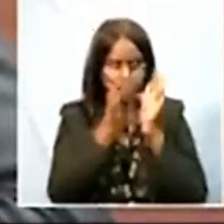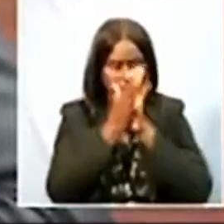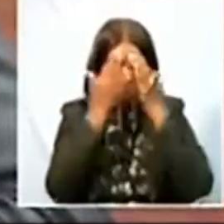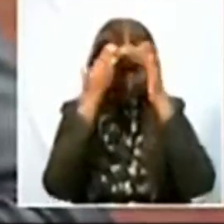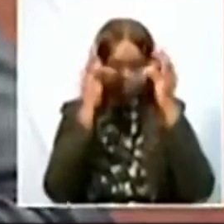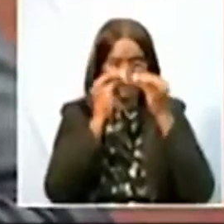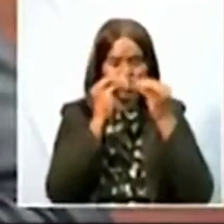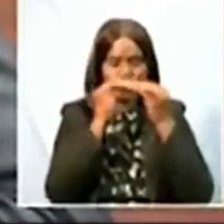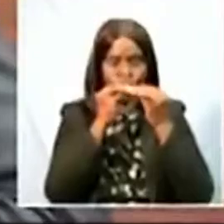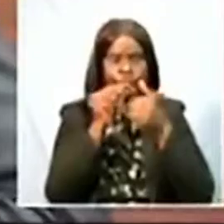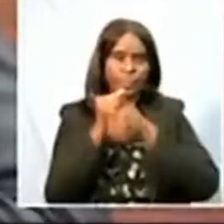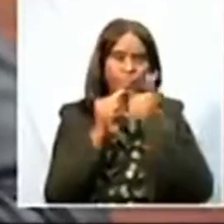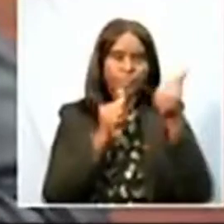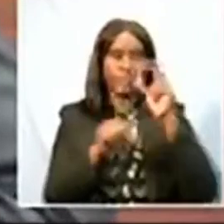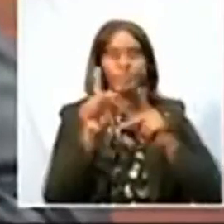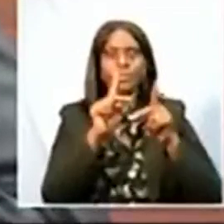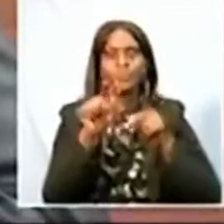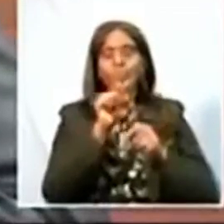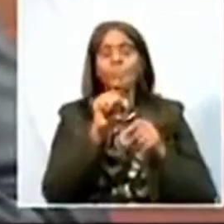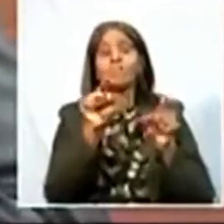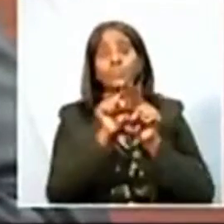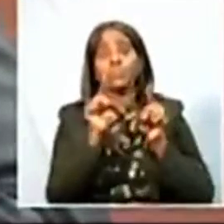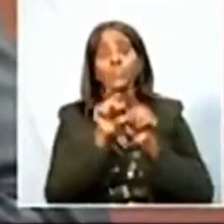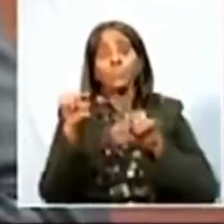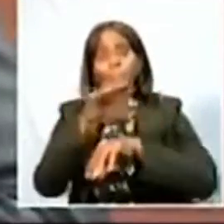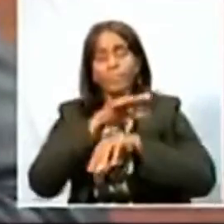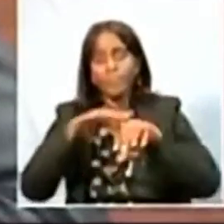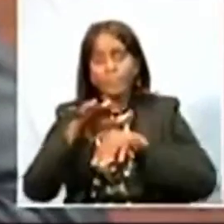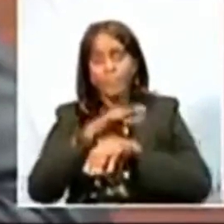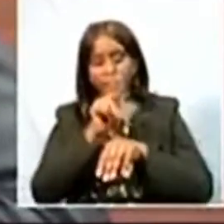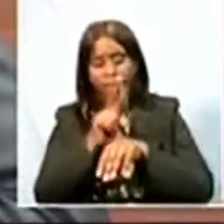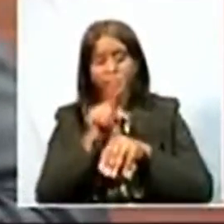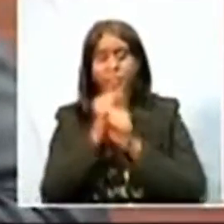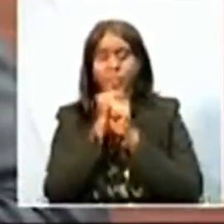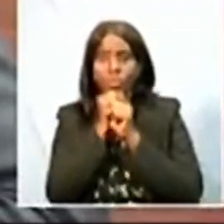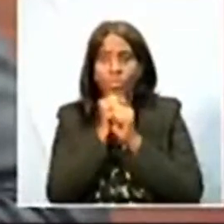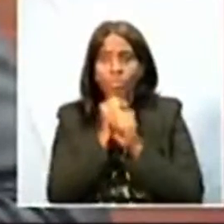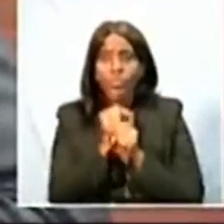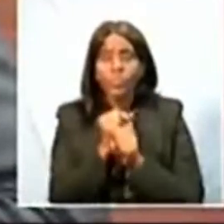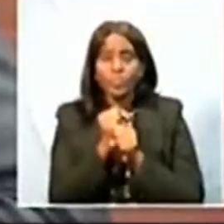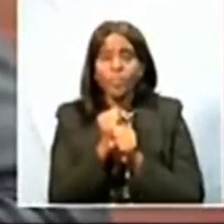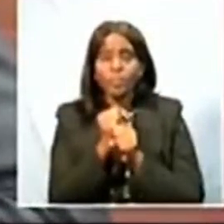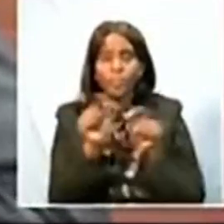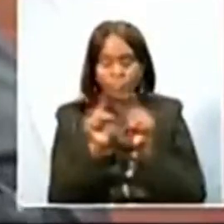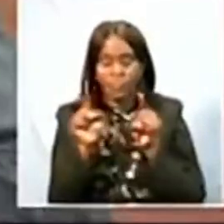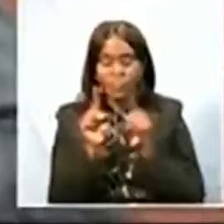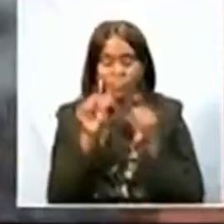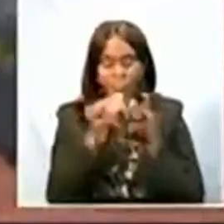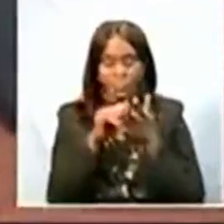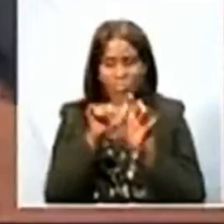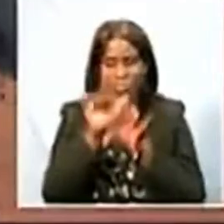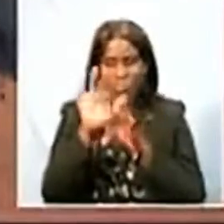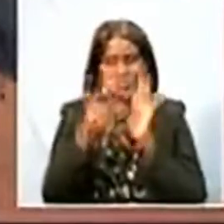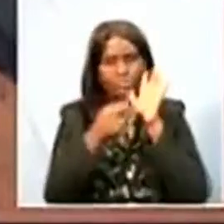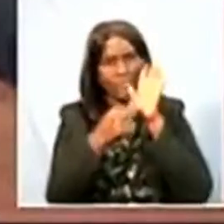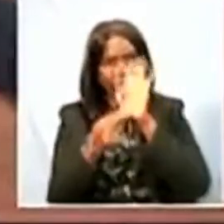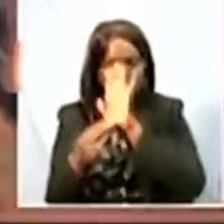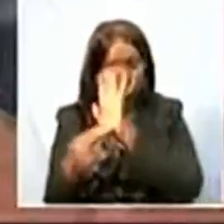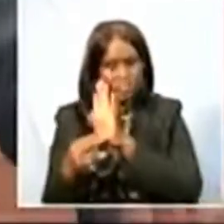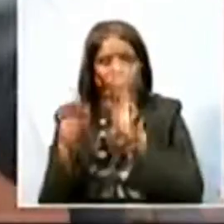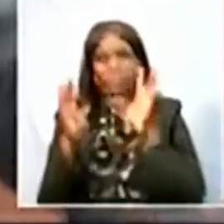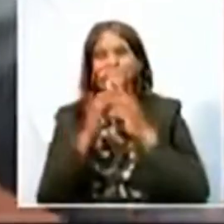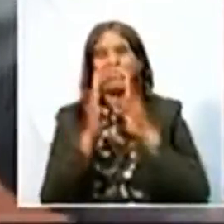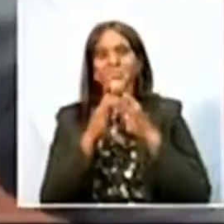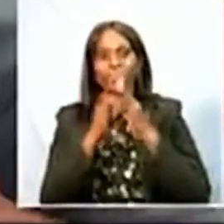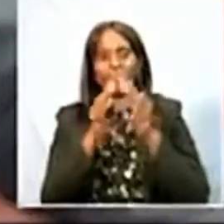that actually others were above age? And then in your exit meeting